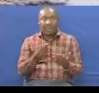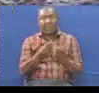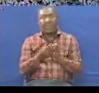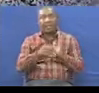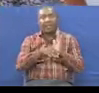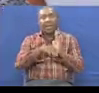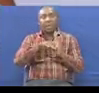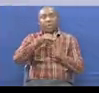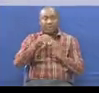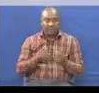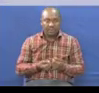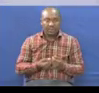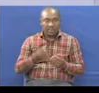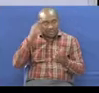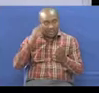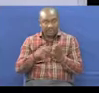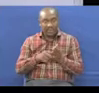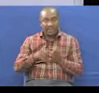simple. Composition